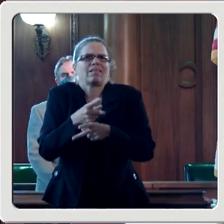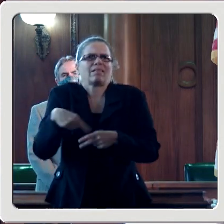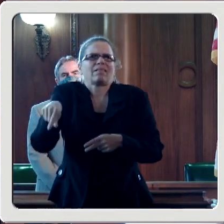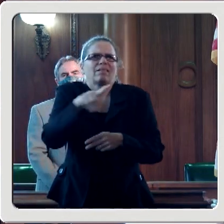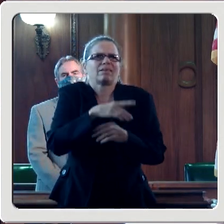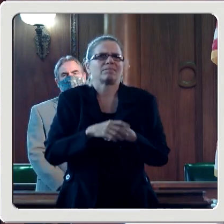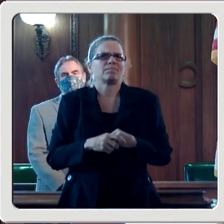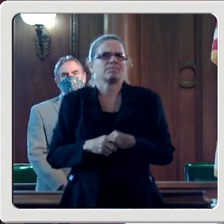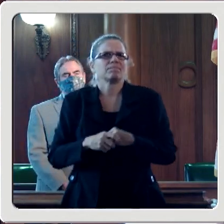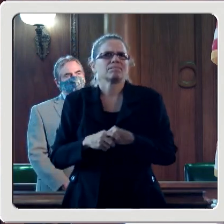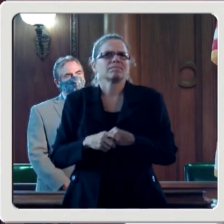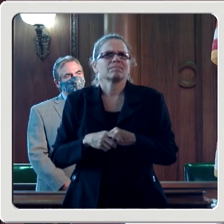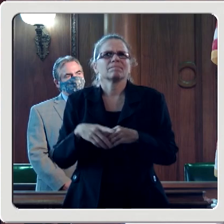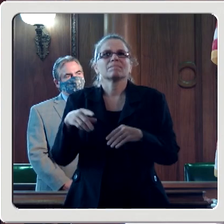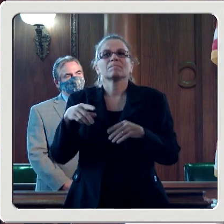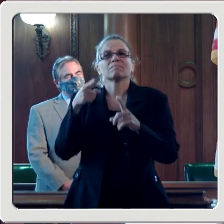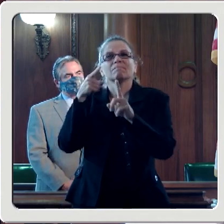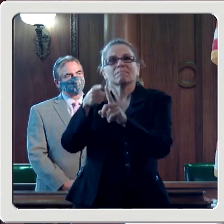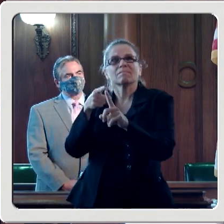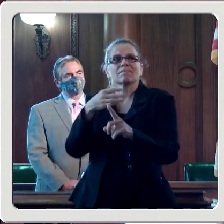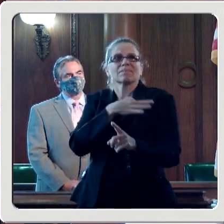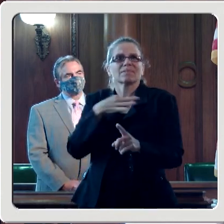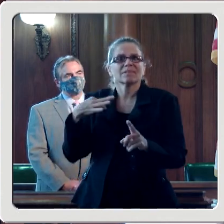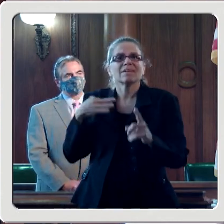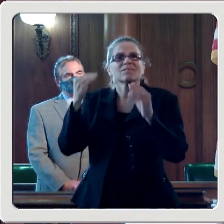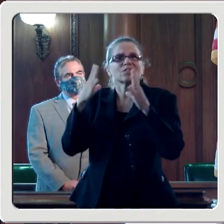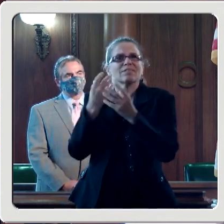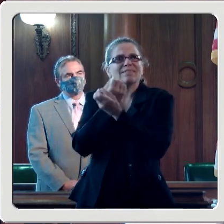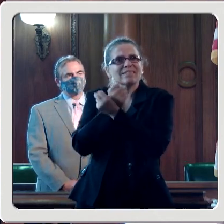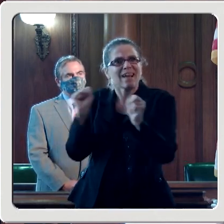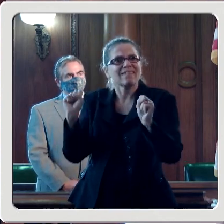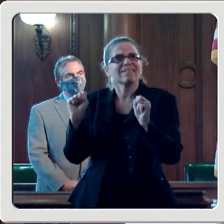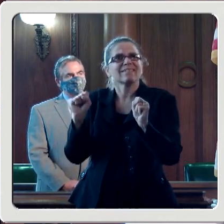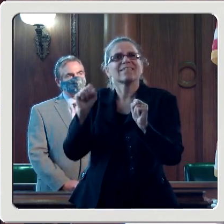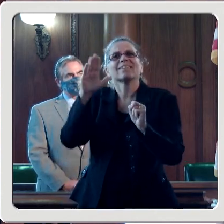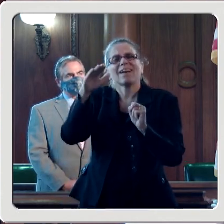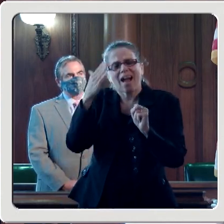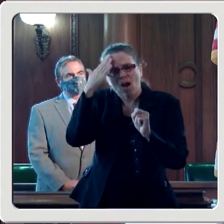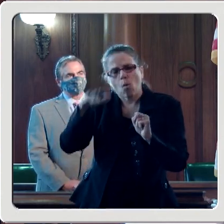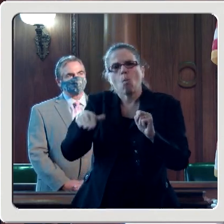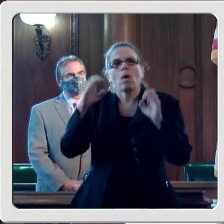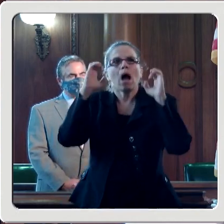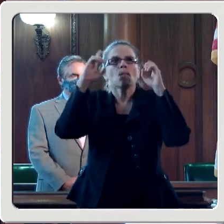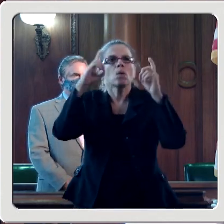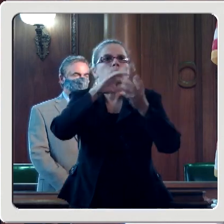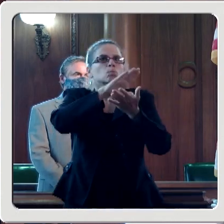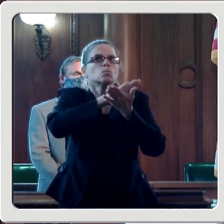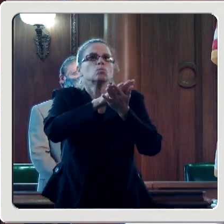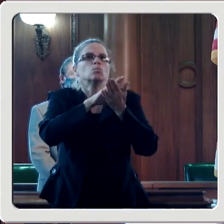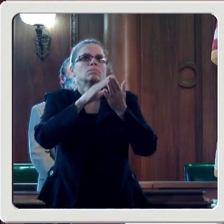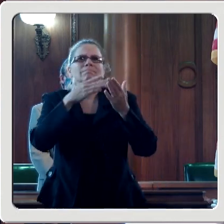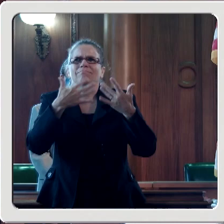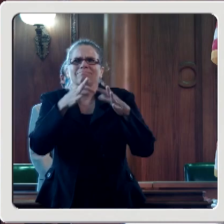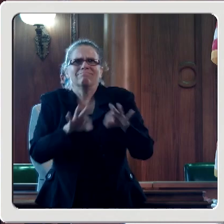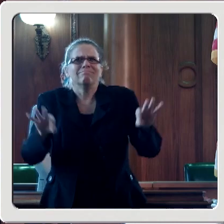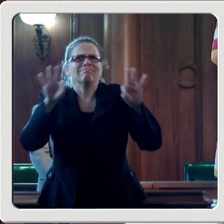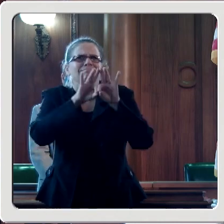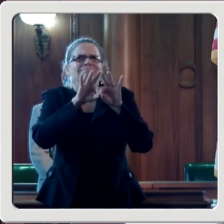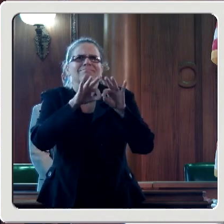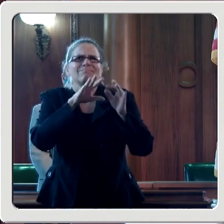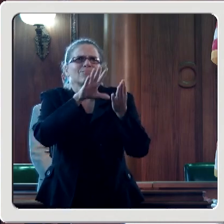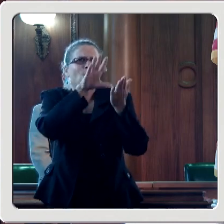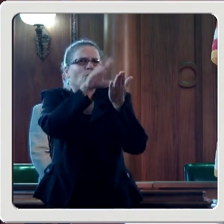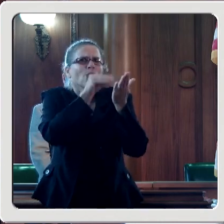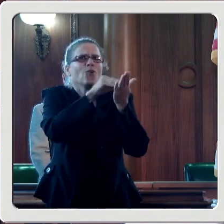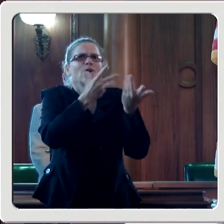one. We care about the education. We're going to provide a quality education, but we also have to ensure our parents that we care about